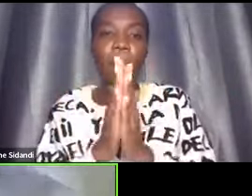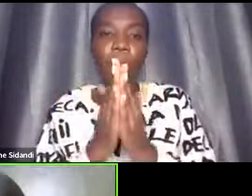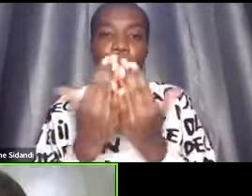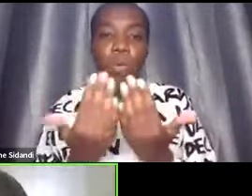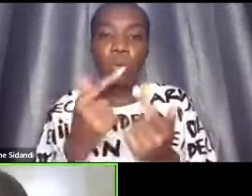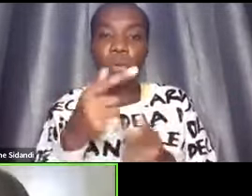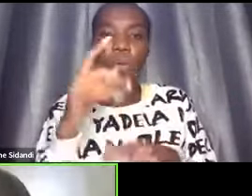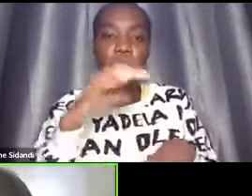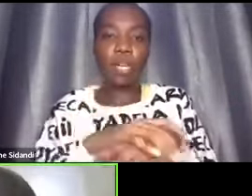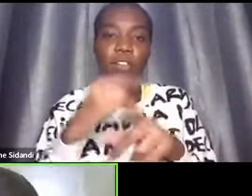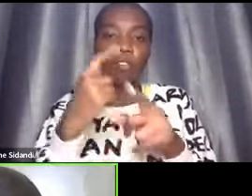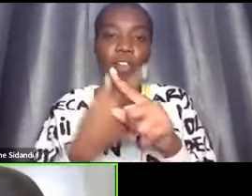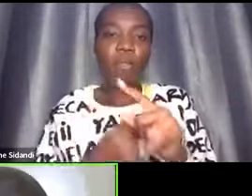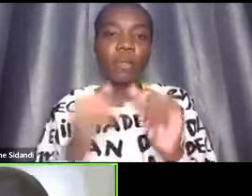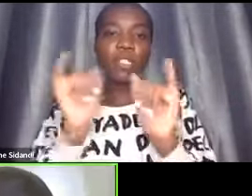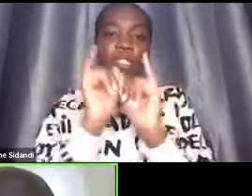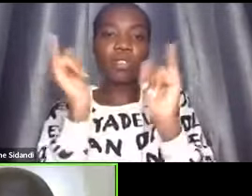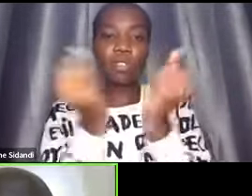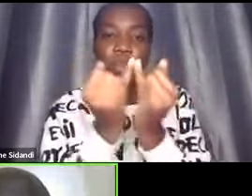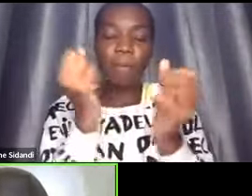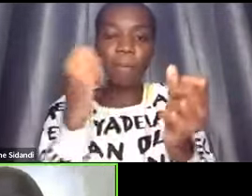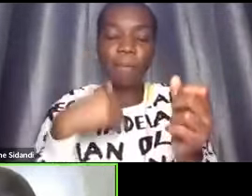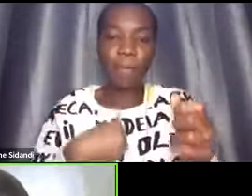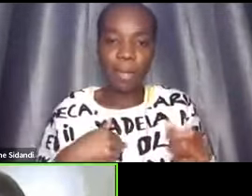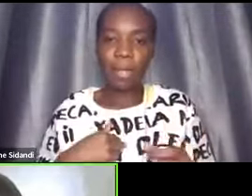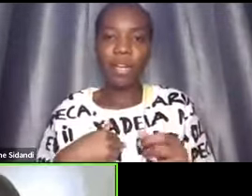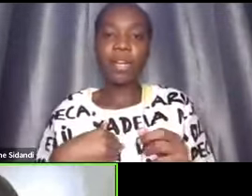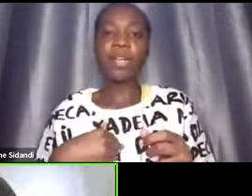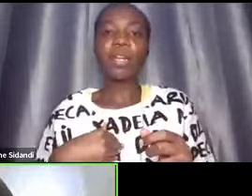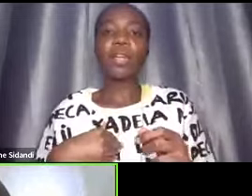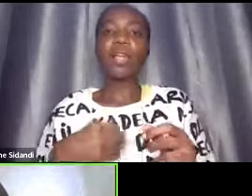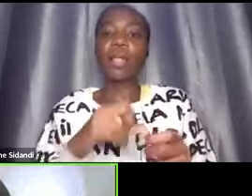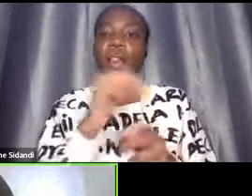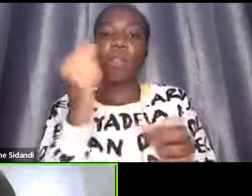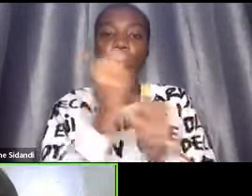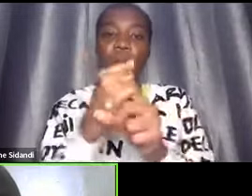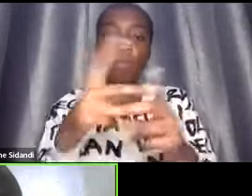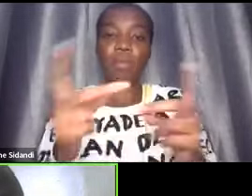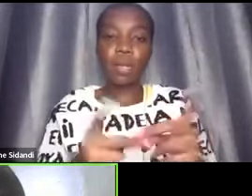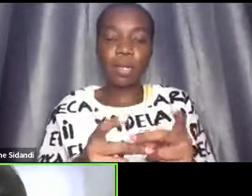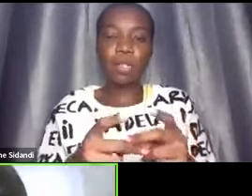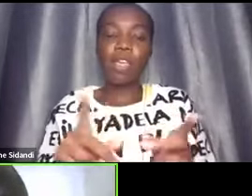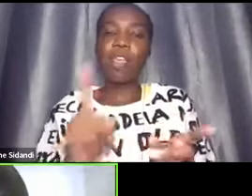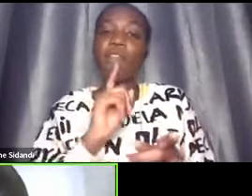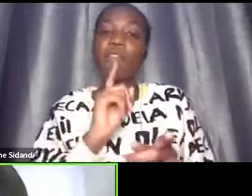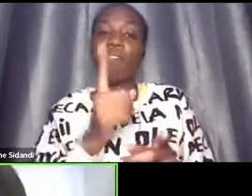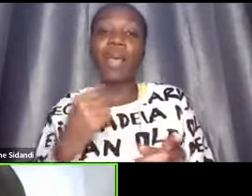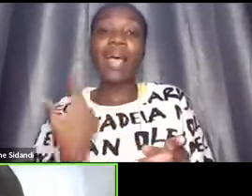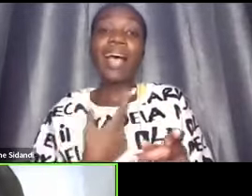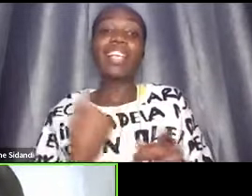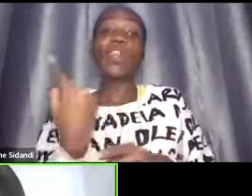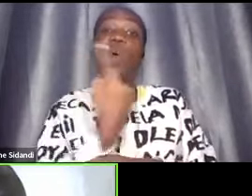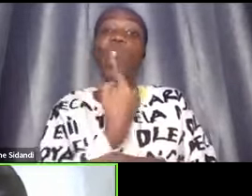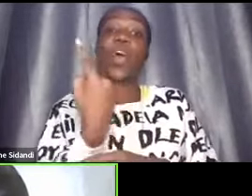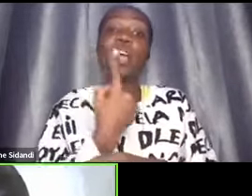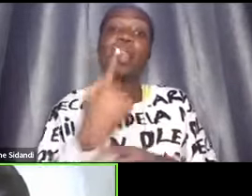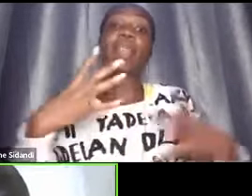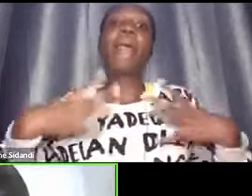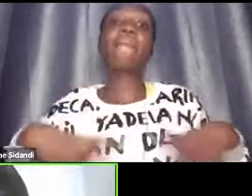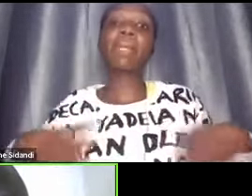institution, Comprehensive Workplace Mediation Practice, and many others. By the way, we are the only people who have a mediation library in